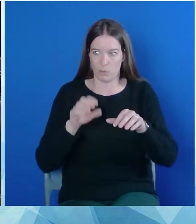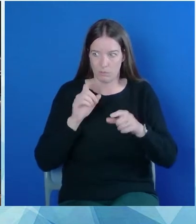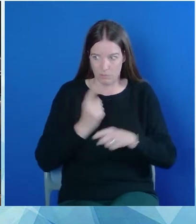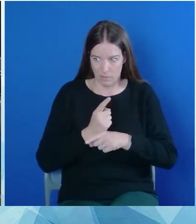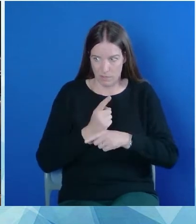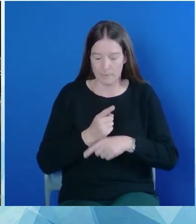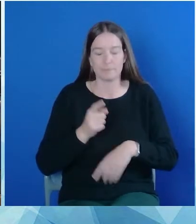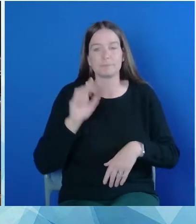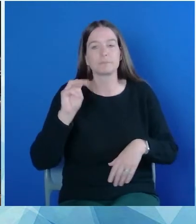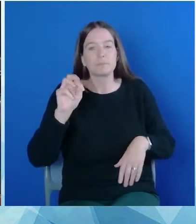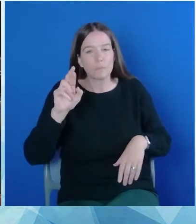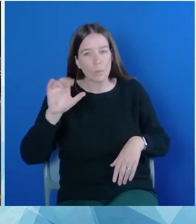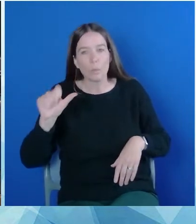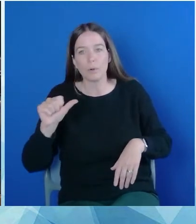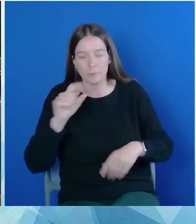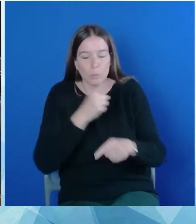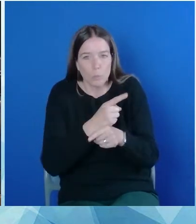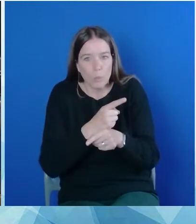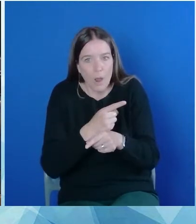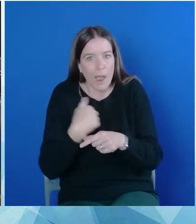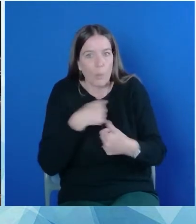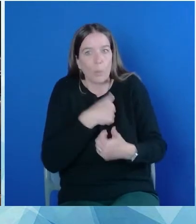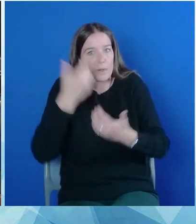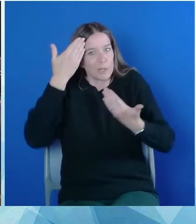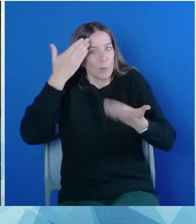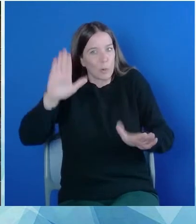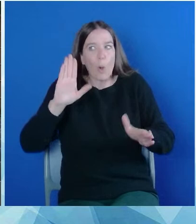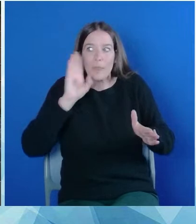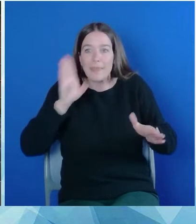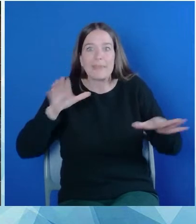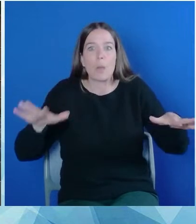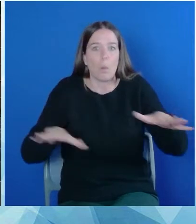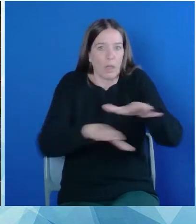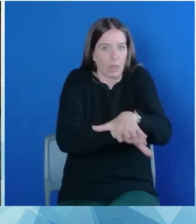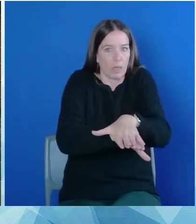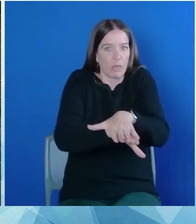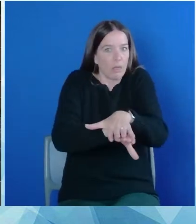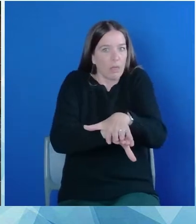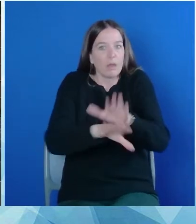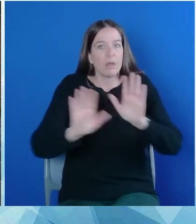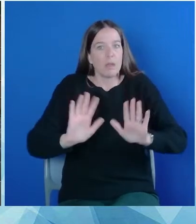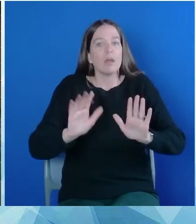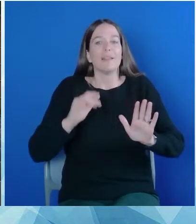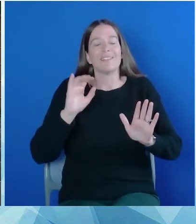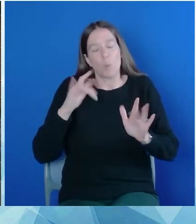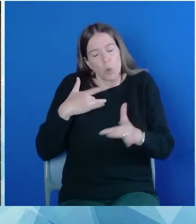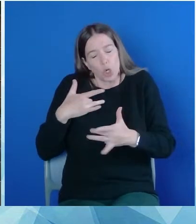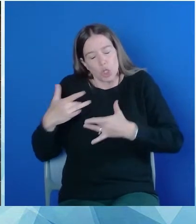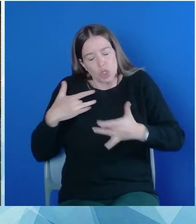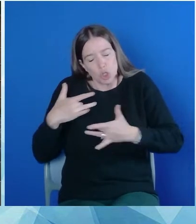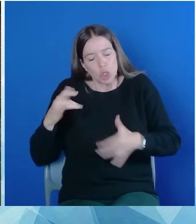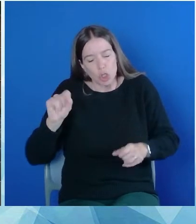that that's going to happen. True. Very true. But we are concerned. But we are concerned. And I am